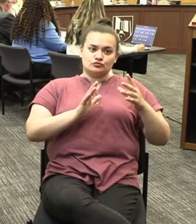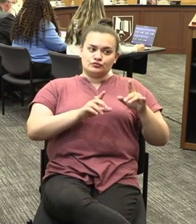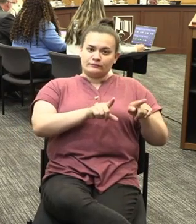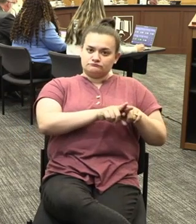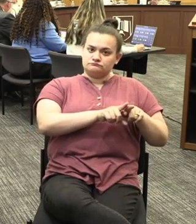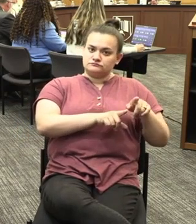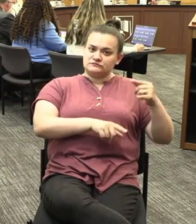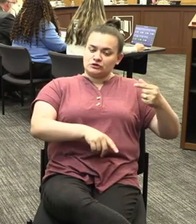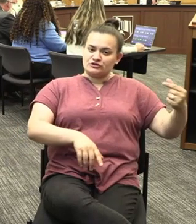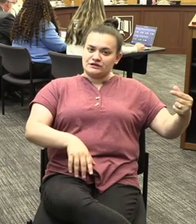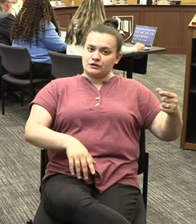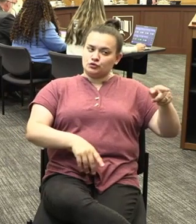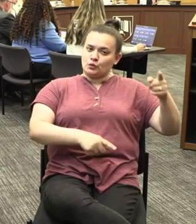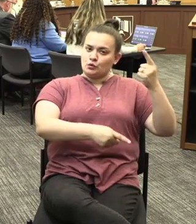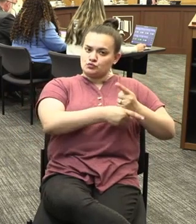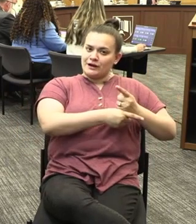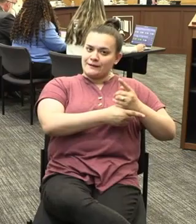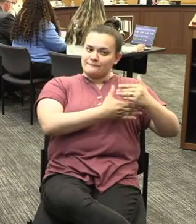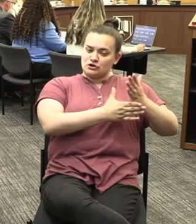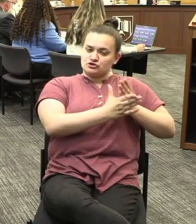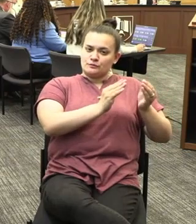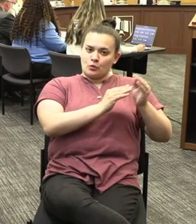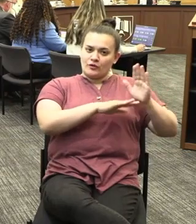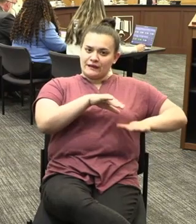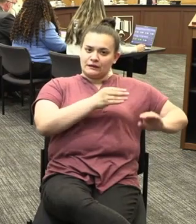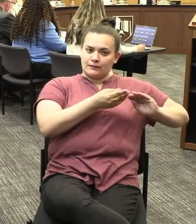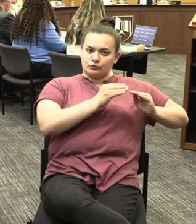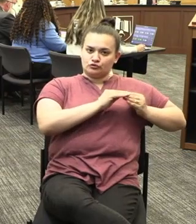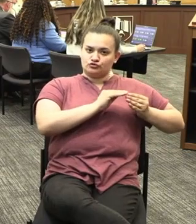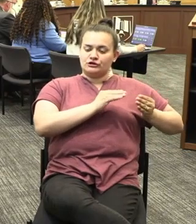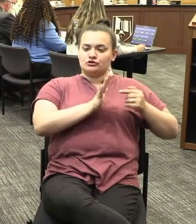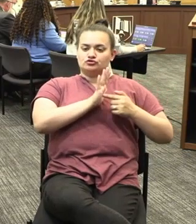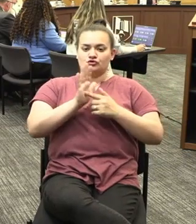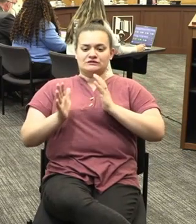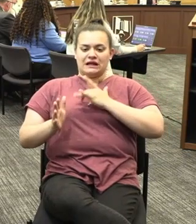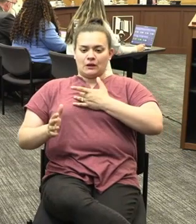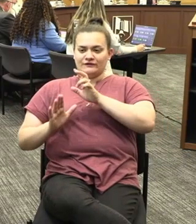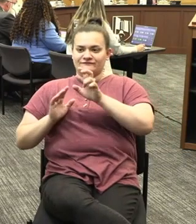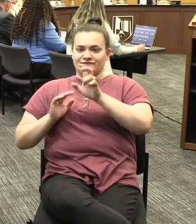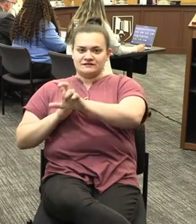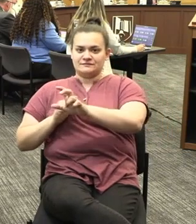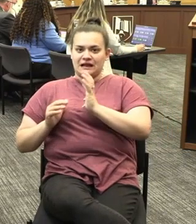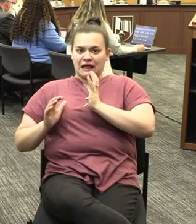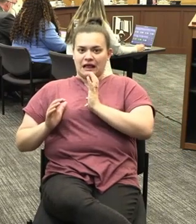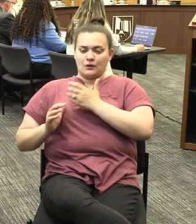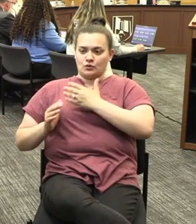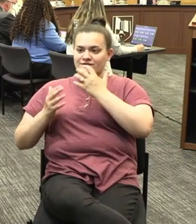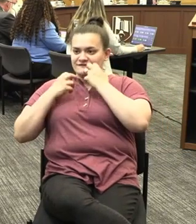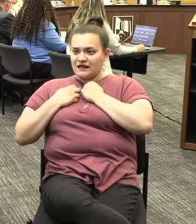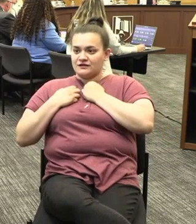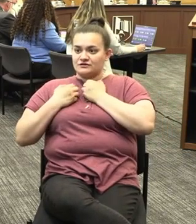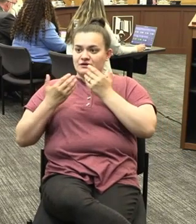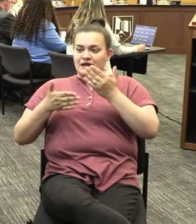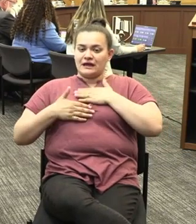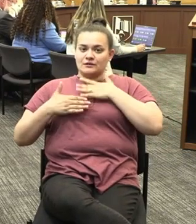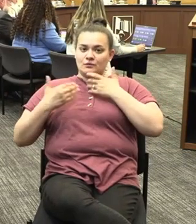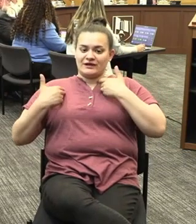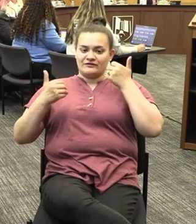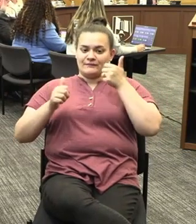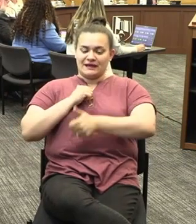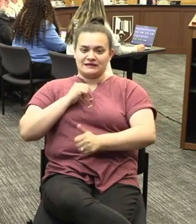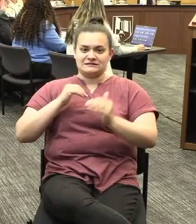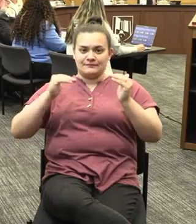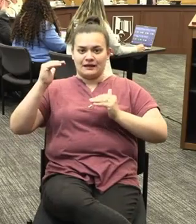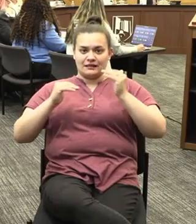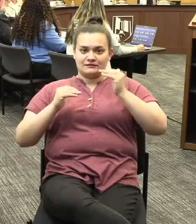correct. A budget's more than just numbers. It showcases our values. It showcases our investment. Happy that we have a passed balanced budget to move us